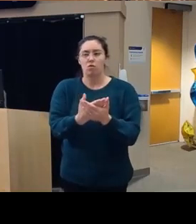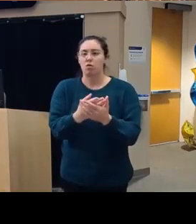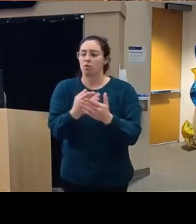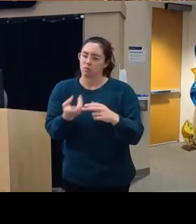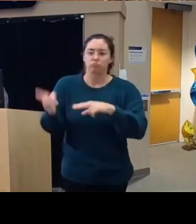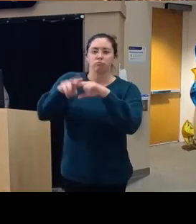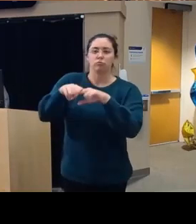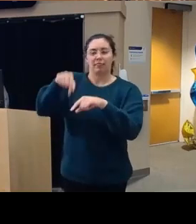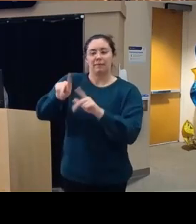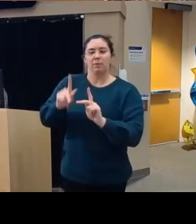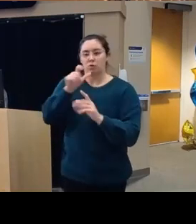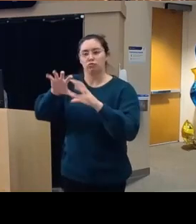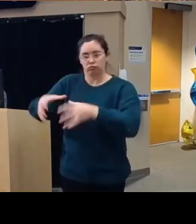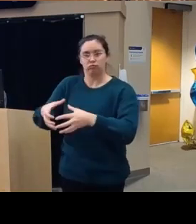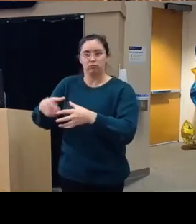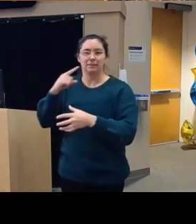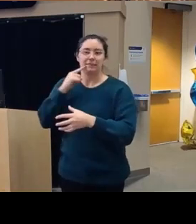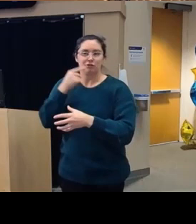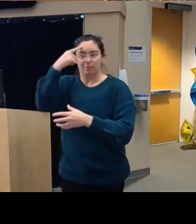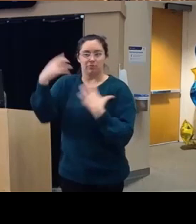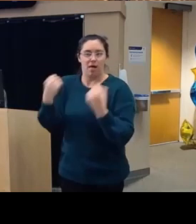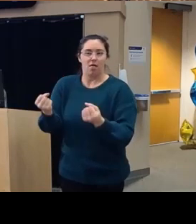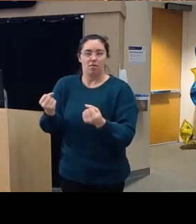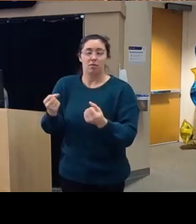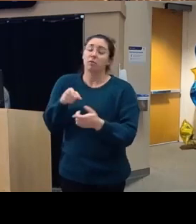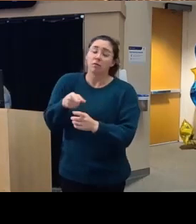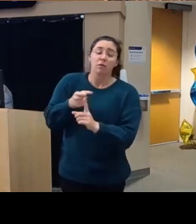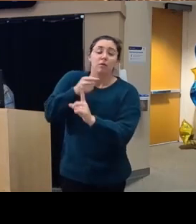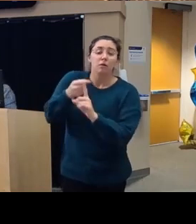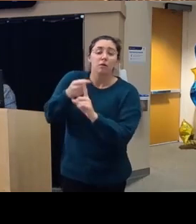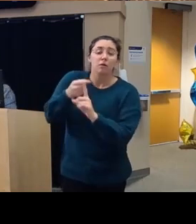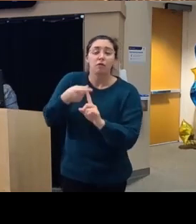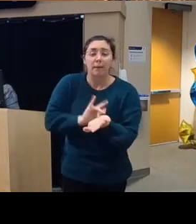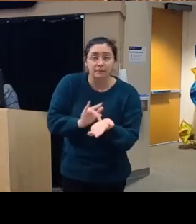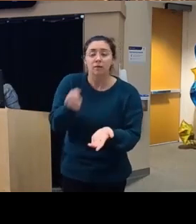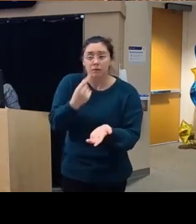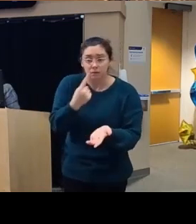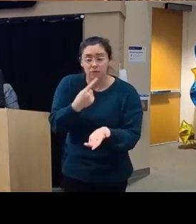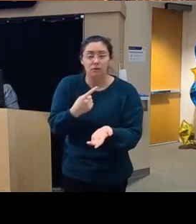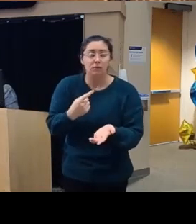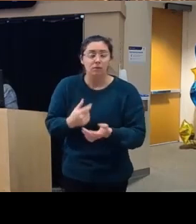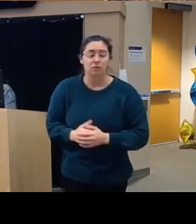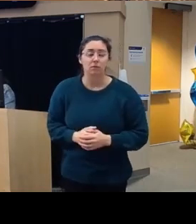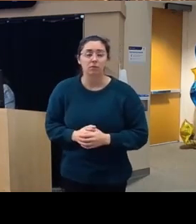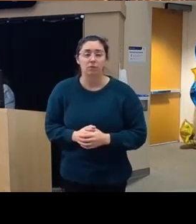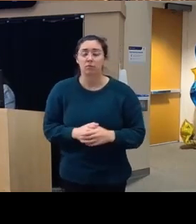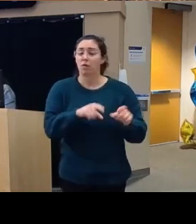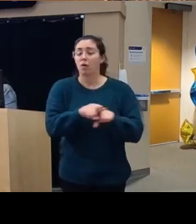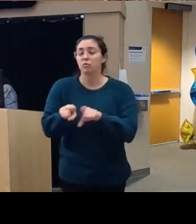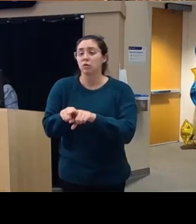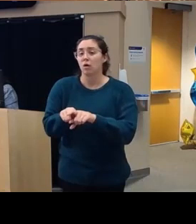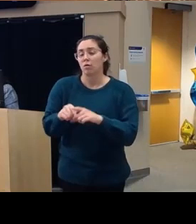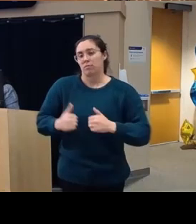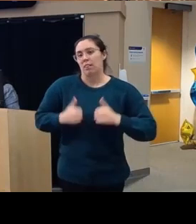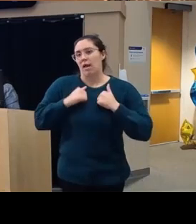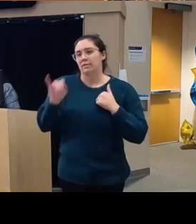markedly elevated in this population. We know that that's in part from medications that people are taking and also